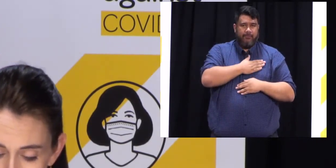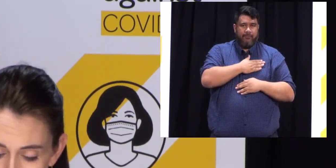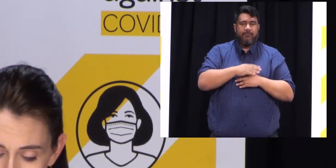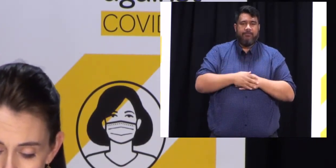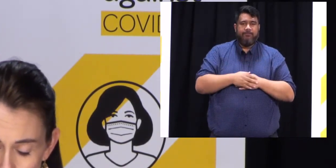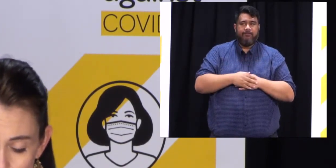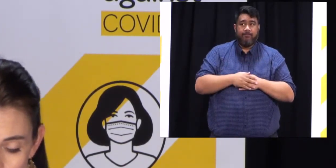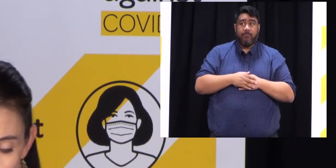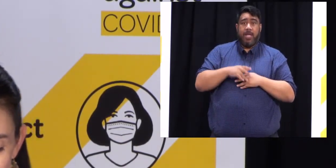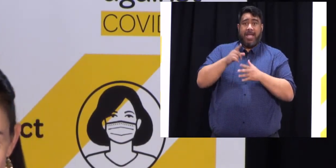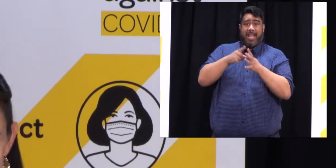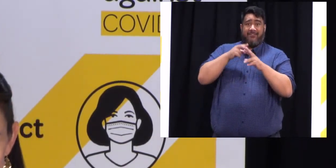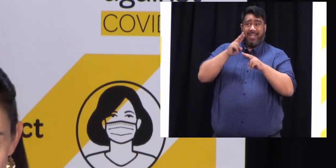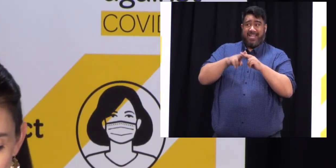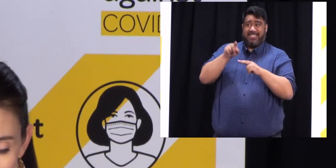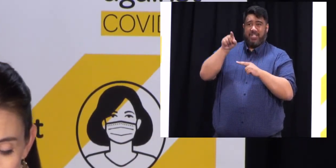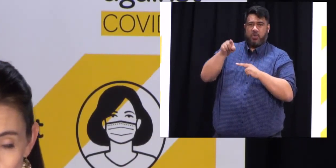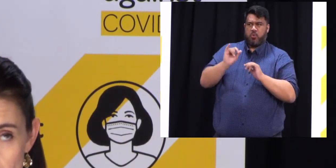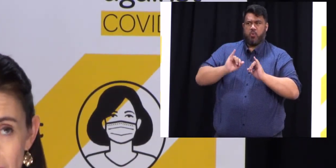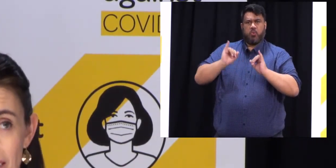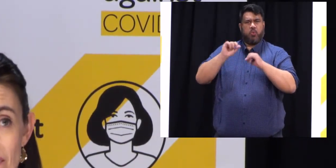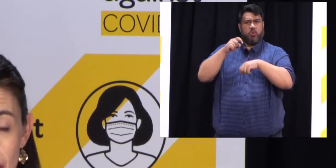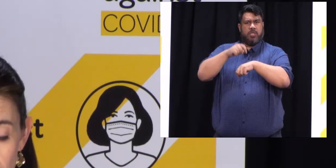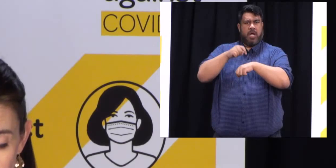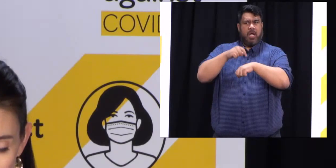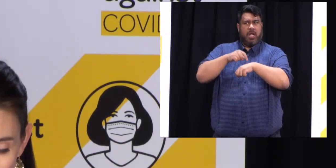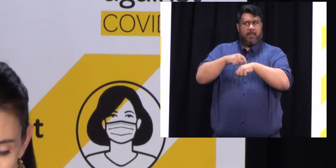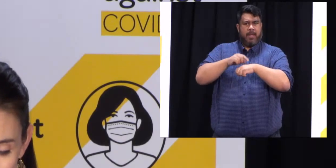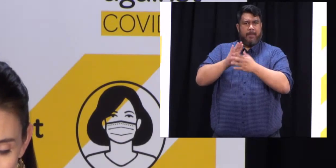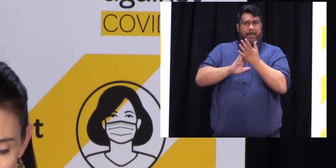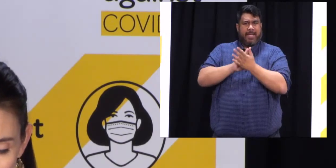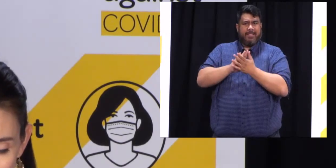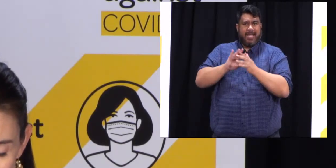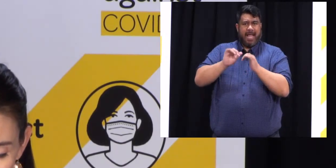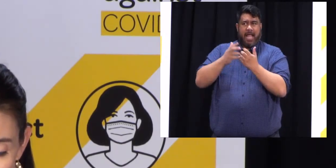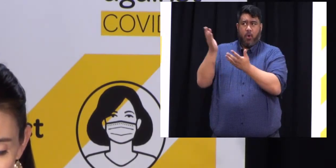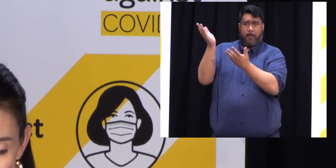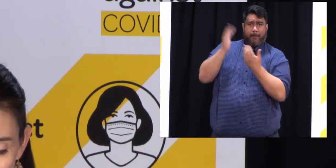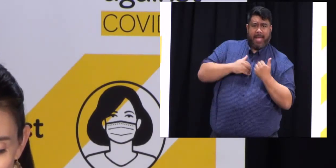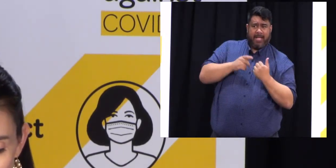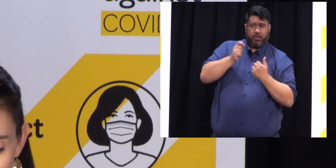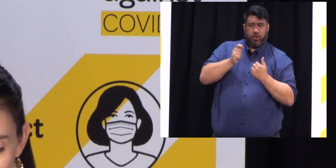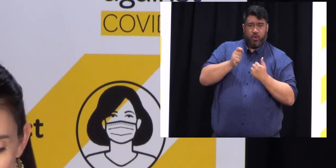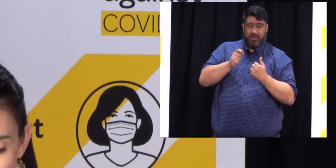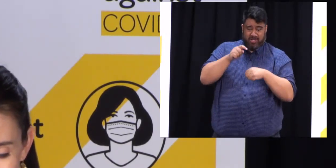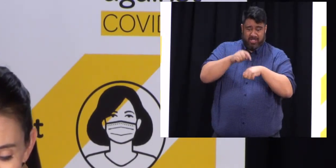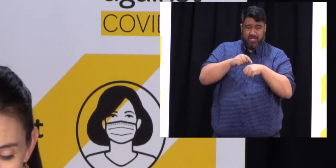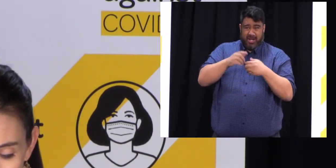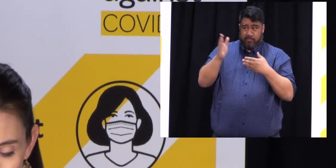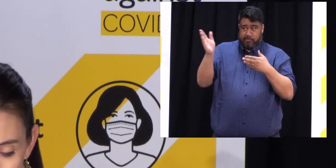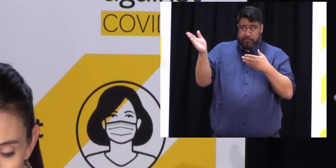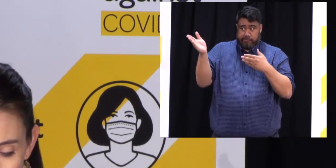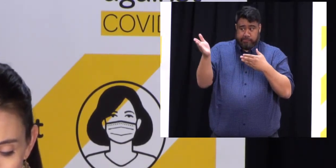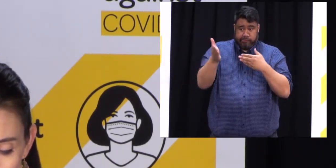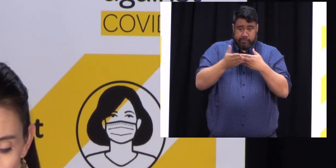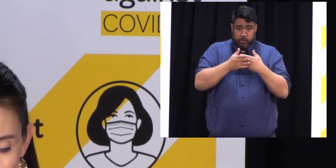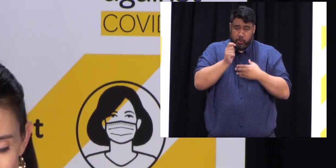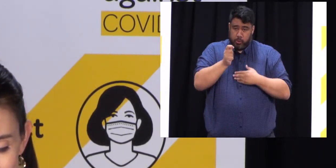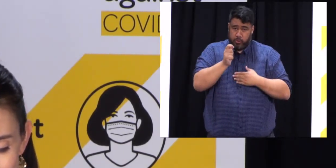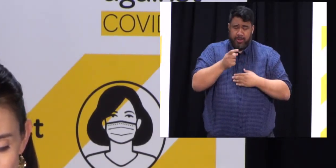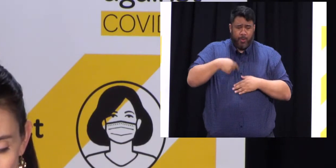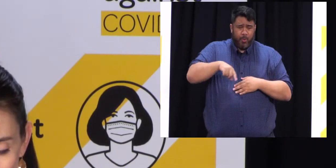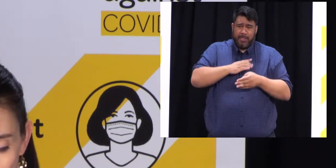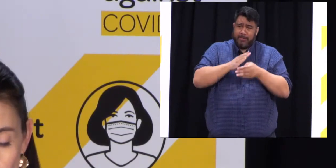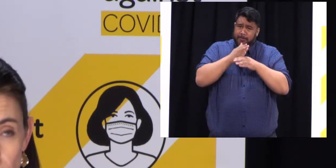evacuate people out of Afghanistan is unfortunately very limited. Despite our ongoing efforts, we cannot guarantee we